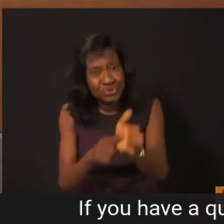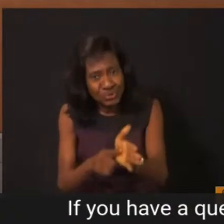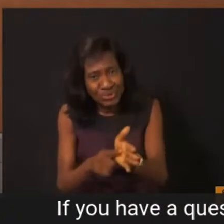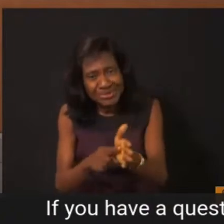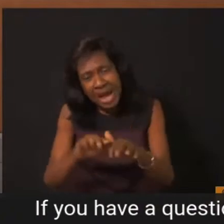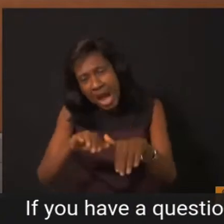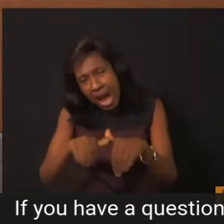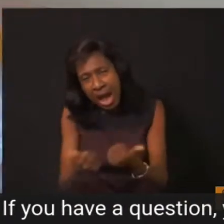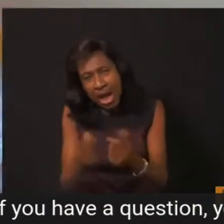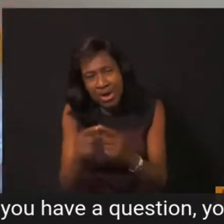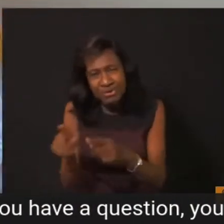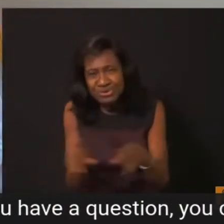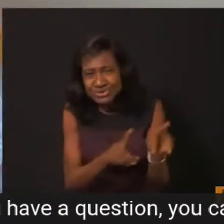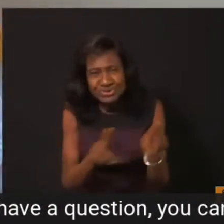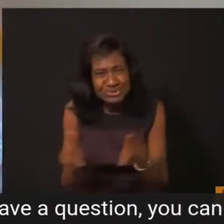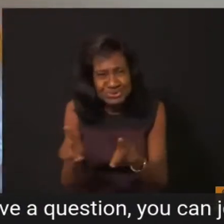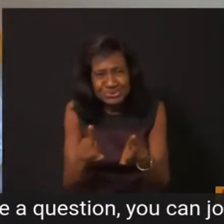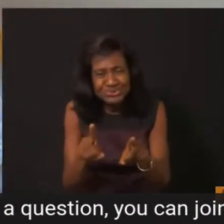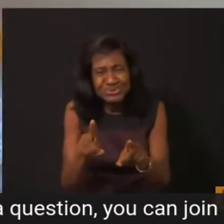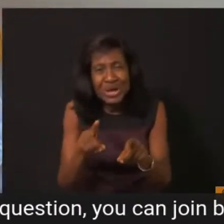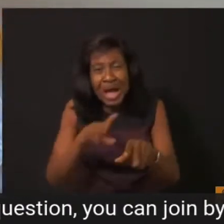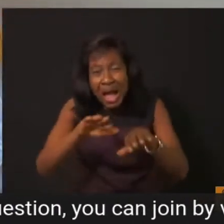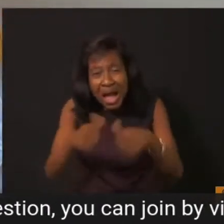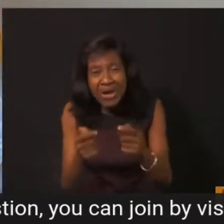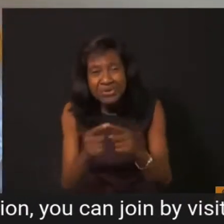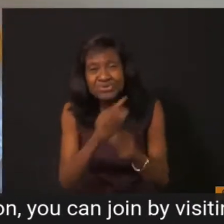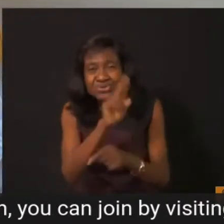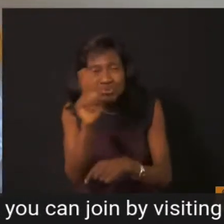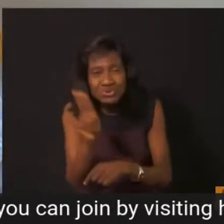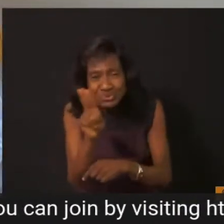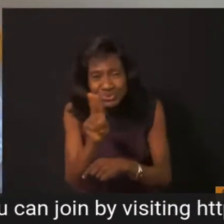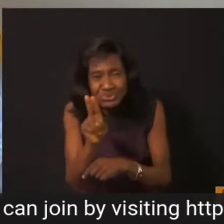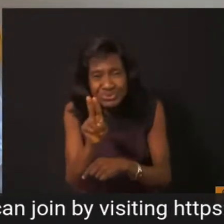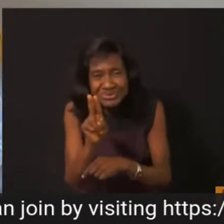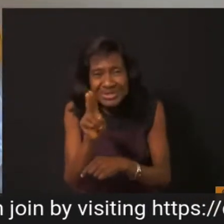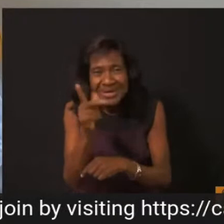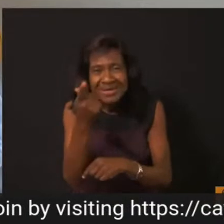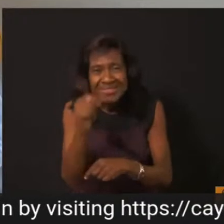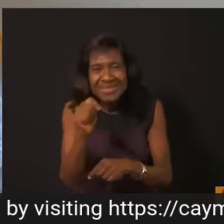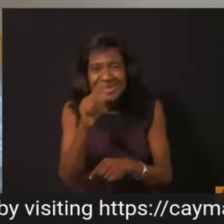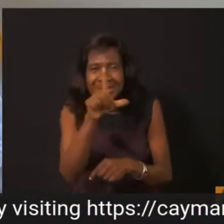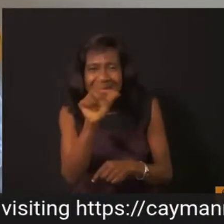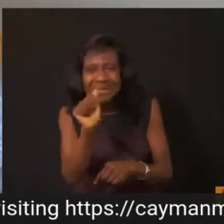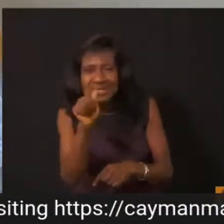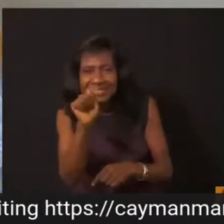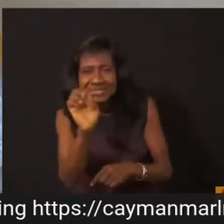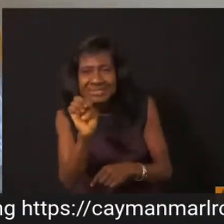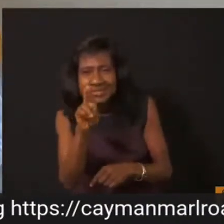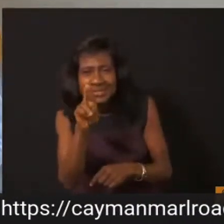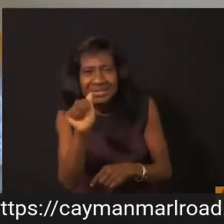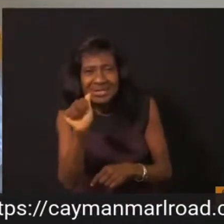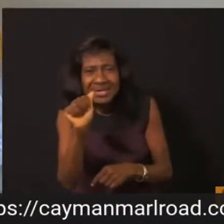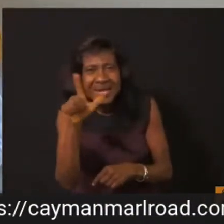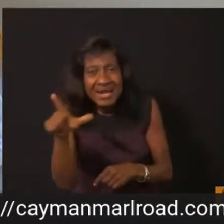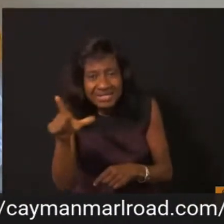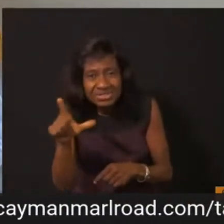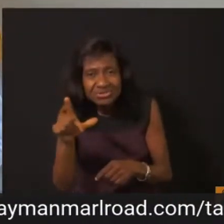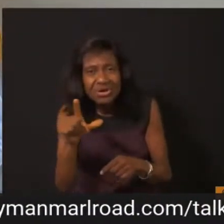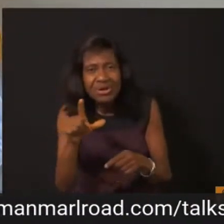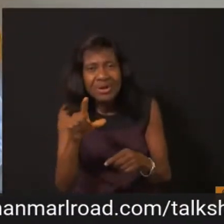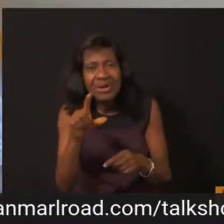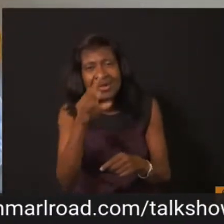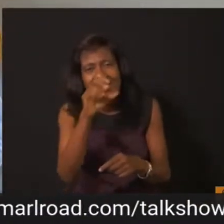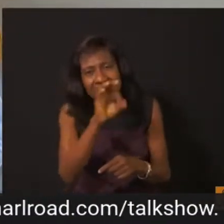the ease of use and convenience of the lateral flow tests that we will